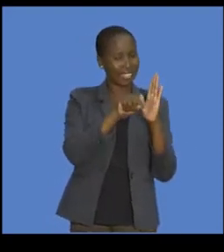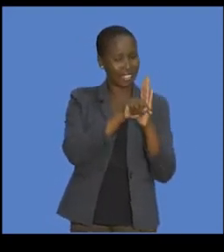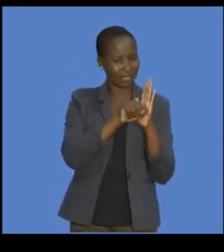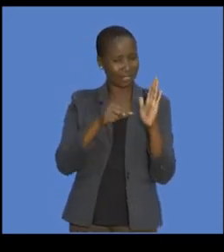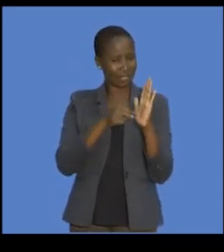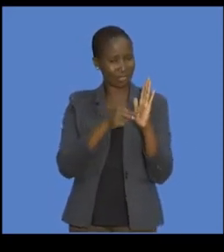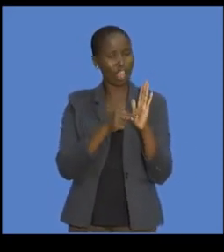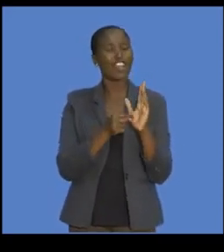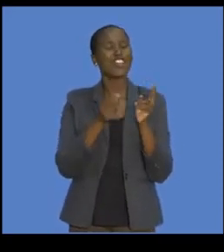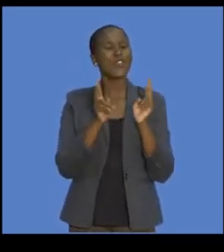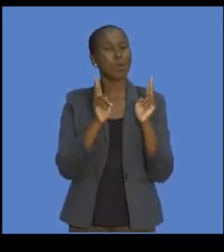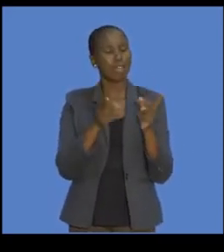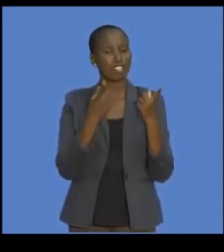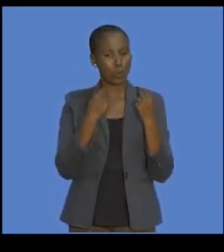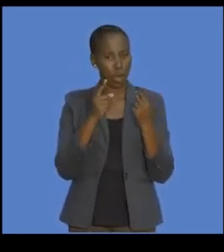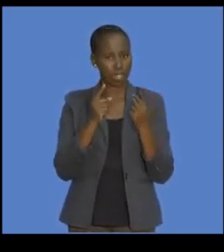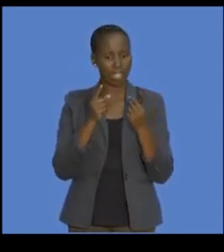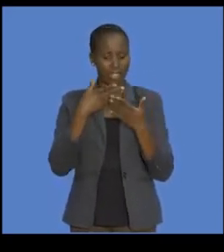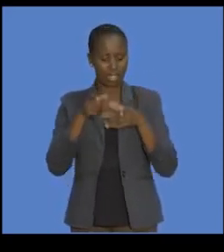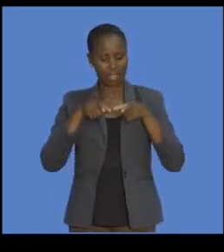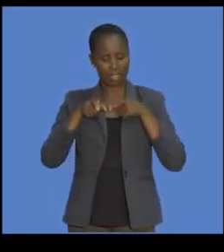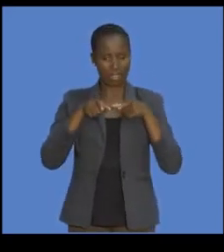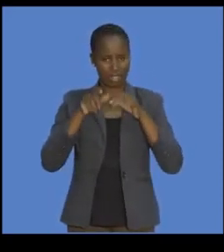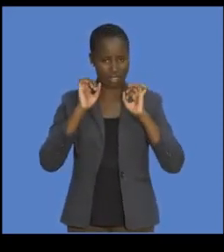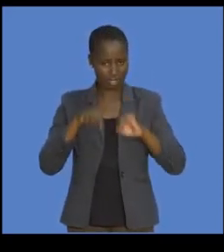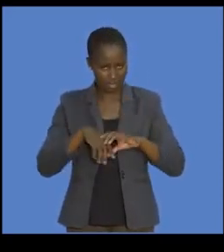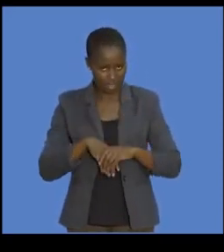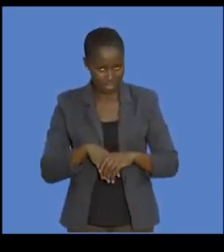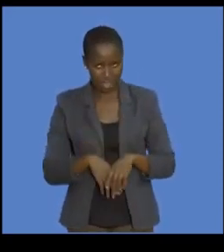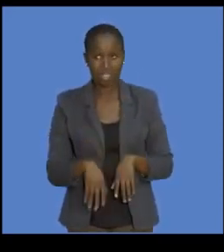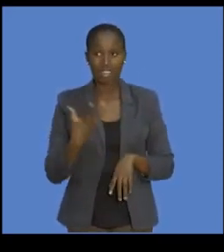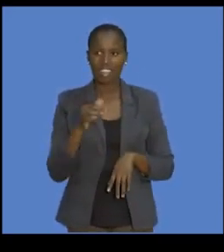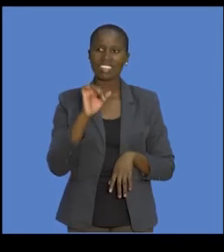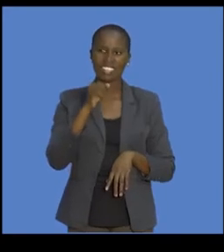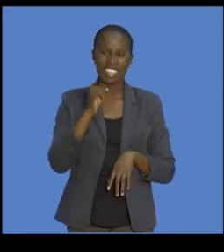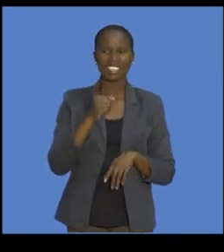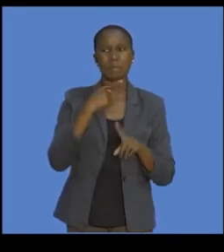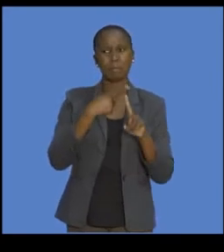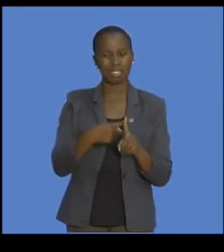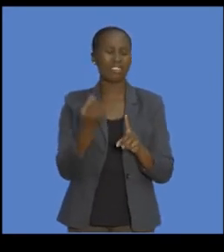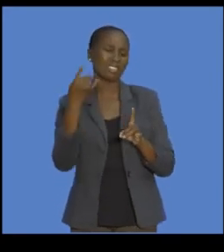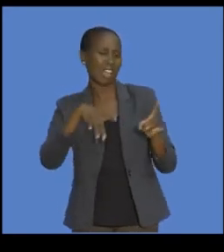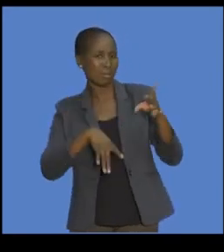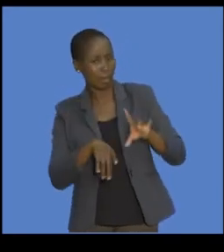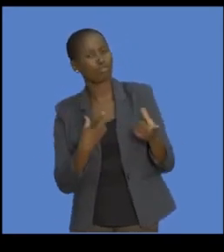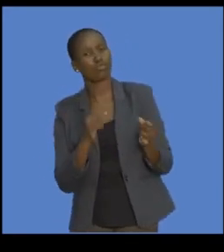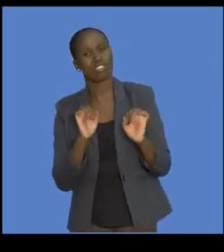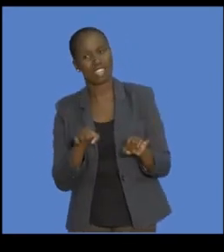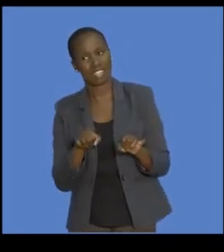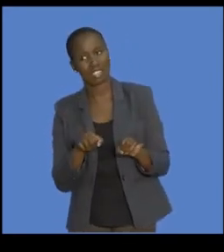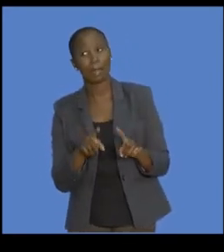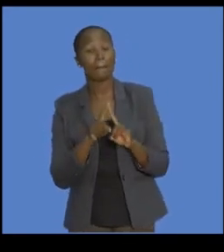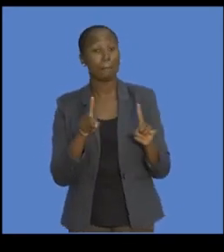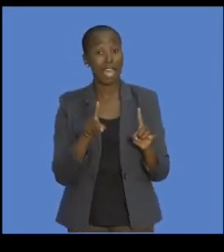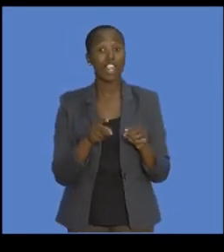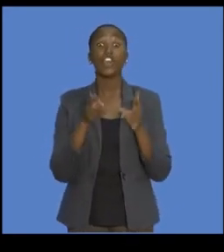the homeostasis. Yes, the positive feedback loop does occasionally help, but it is the negative feedback loop that is most often used,